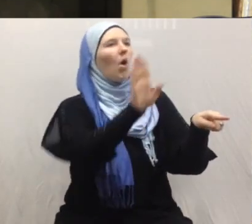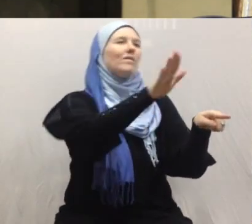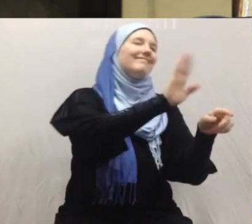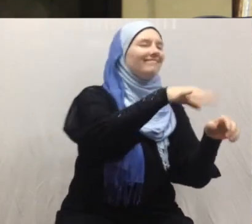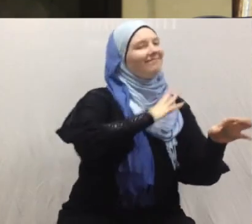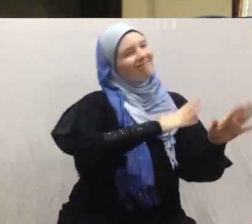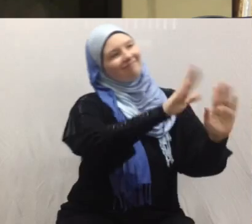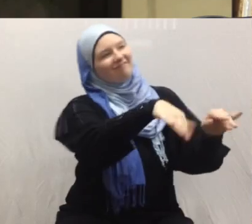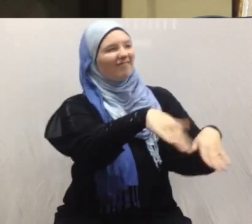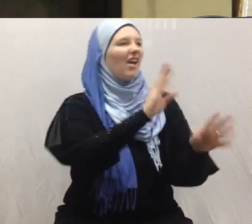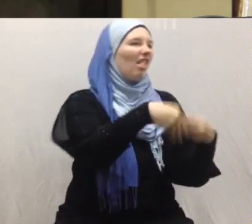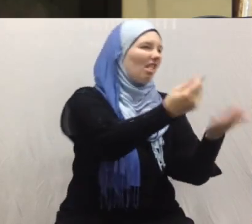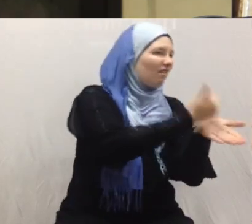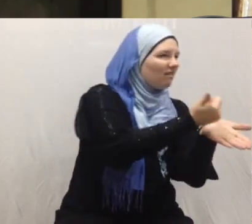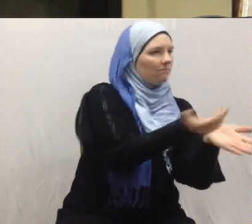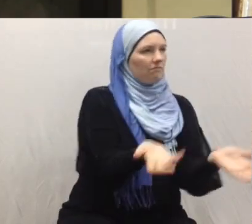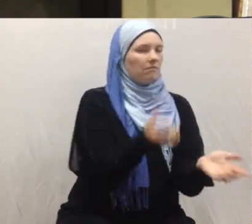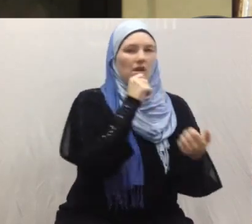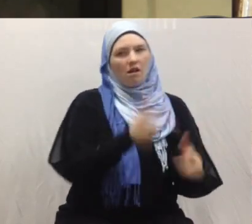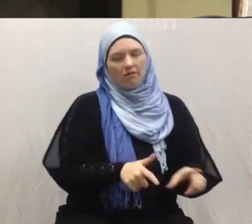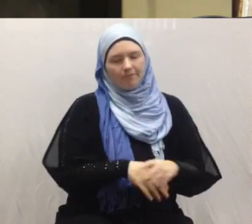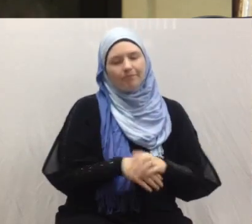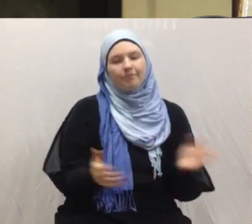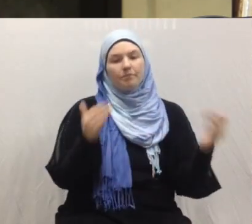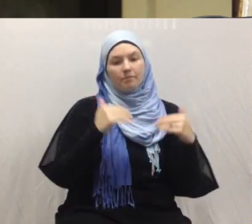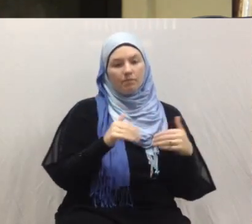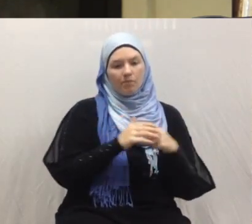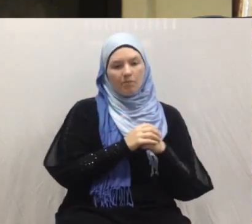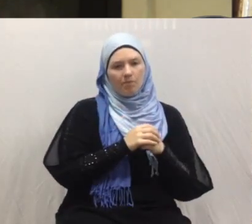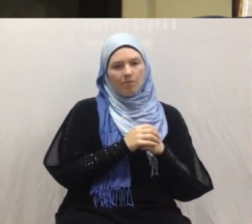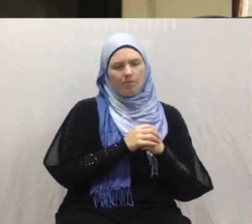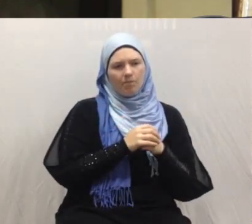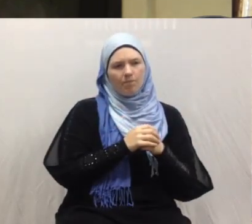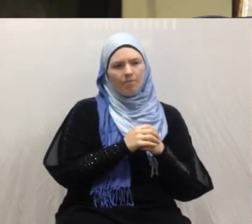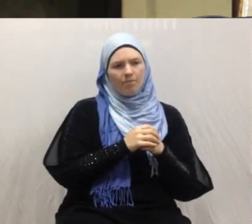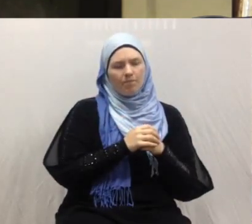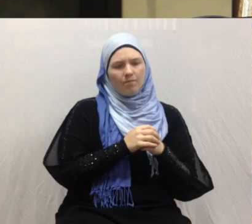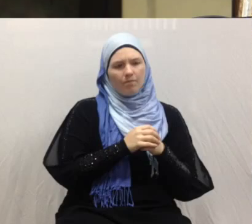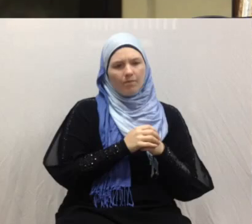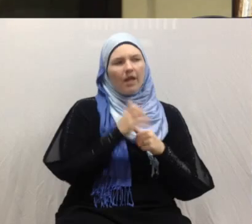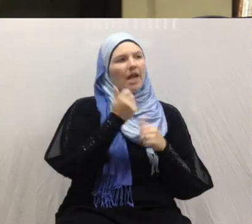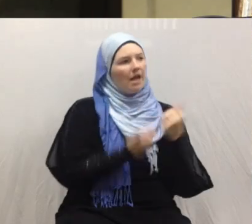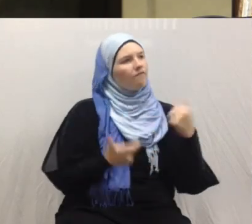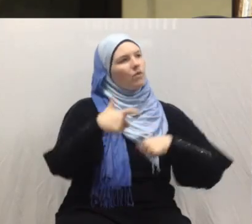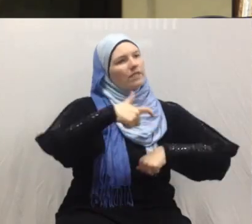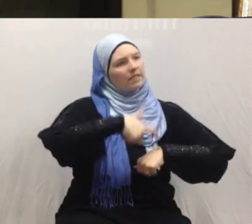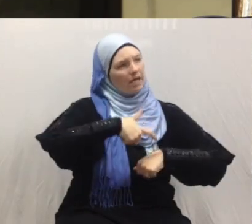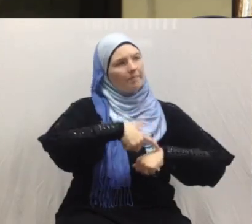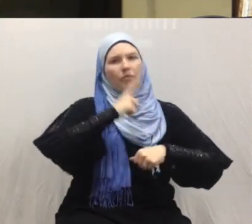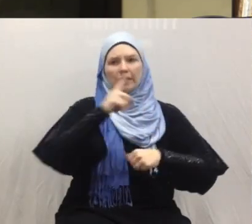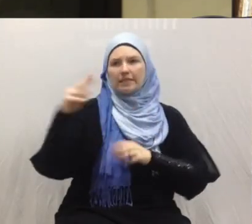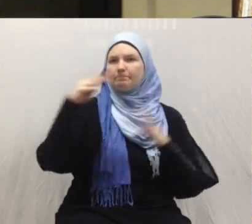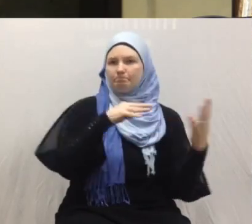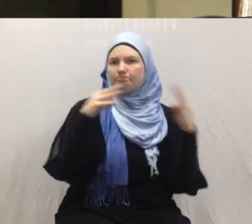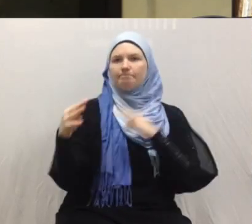In every foray, a rider must take another behind him. So every time there is a battle